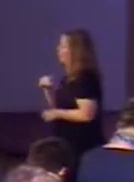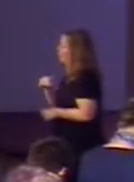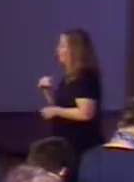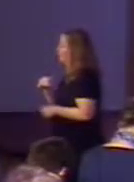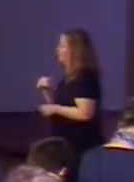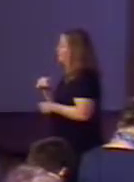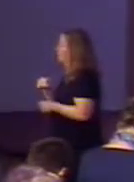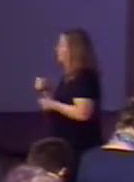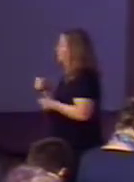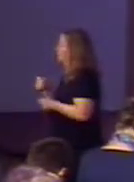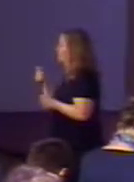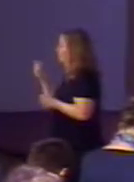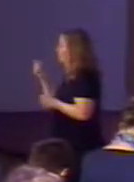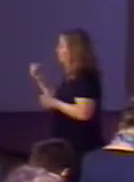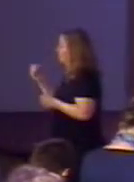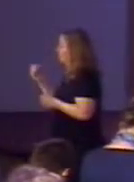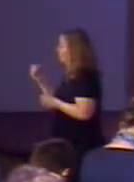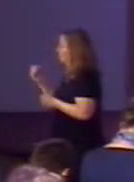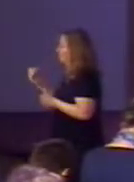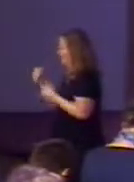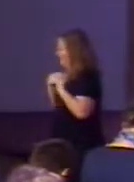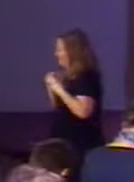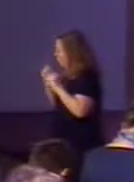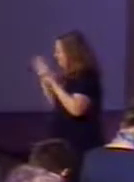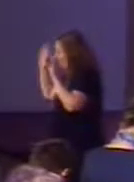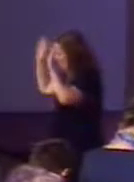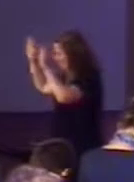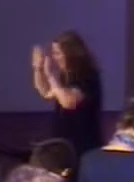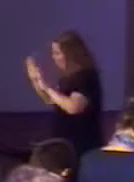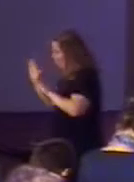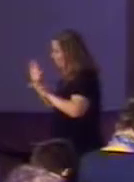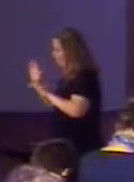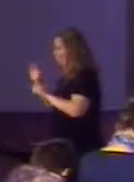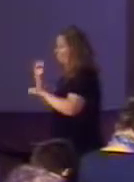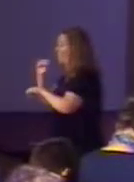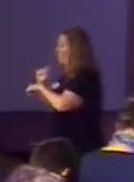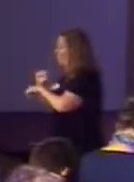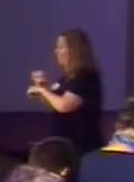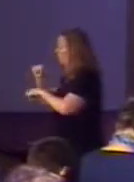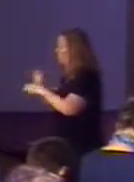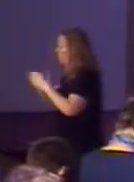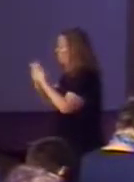to produce many great wonders and works in your kingdom, that we could change our